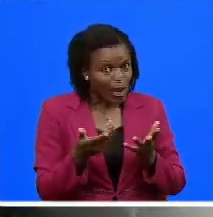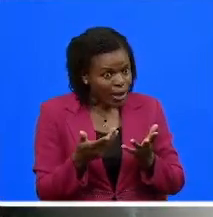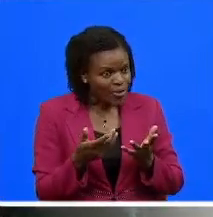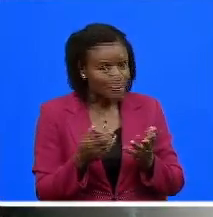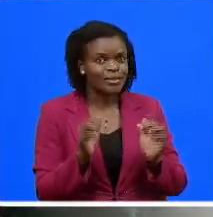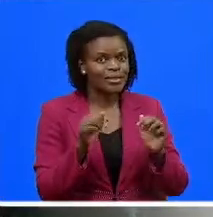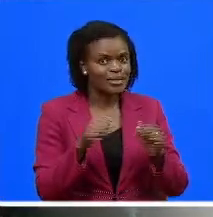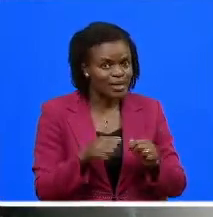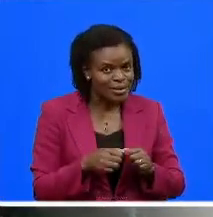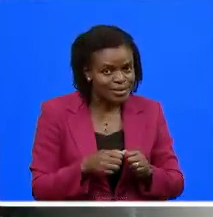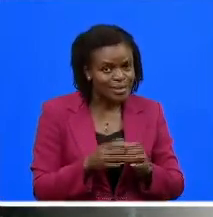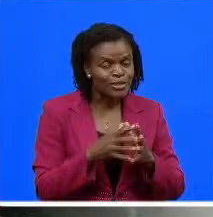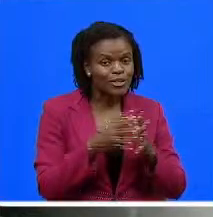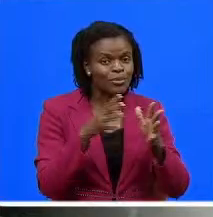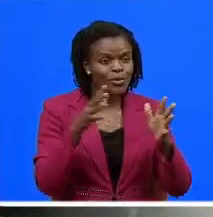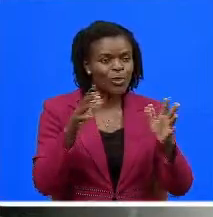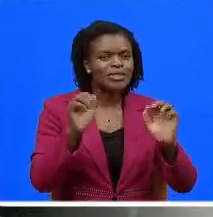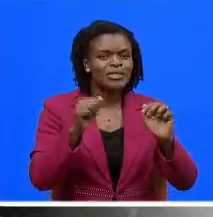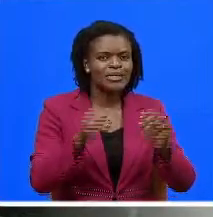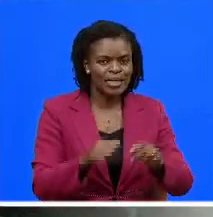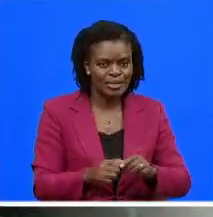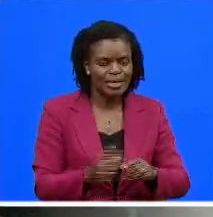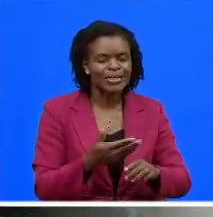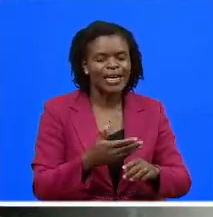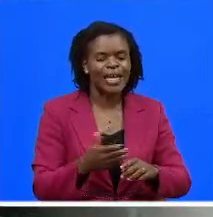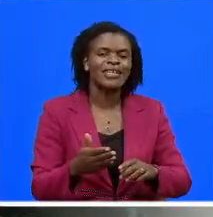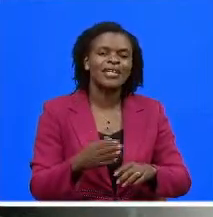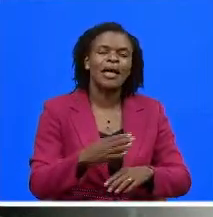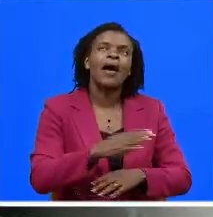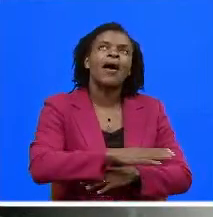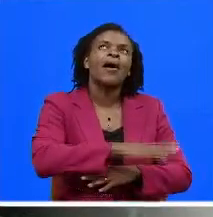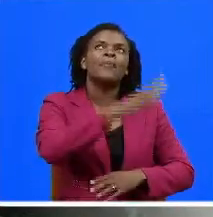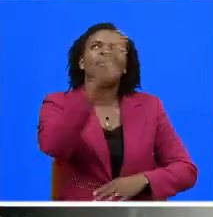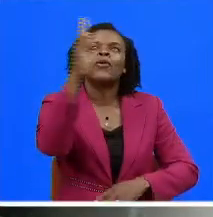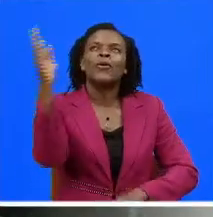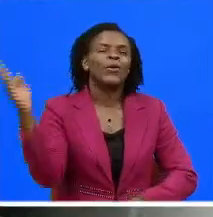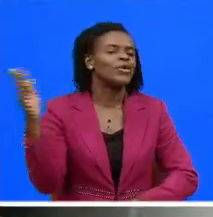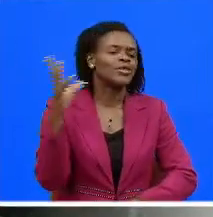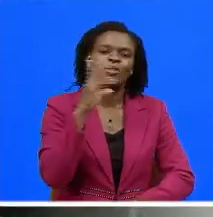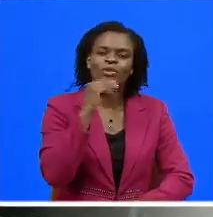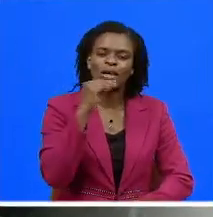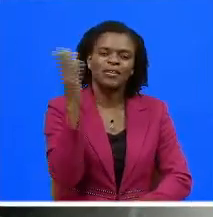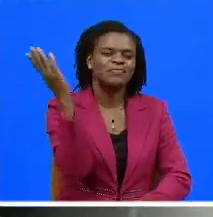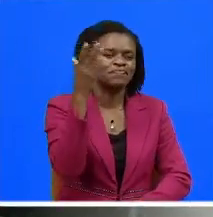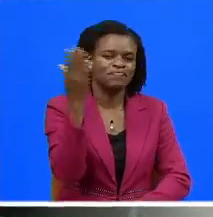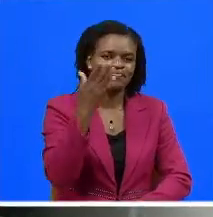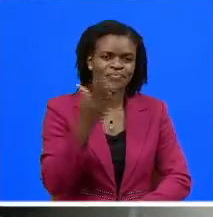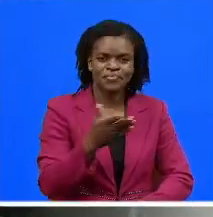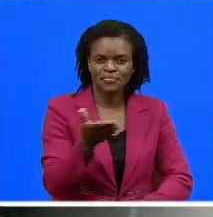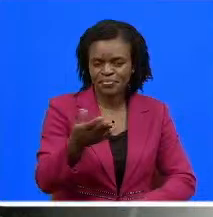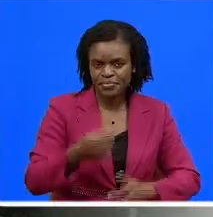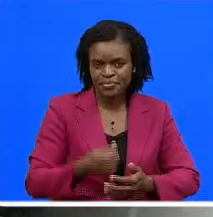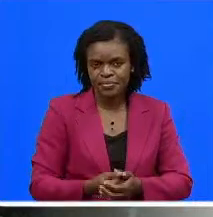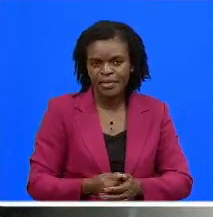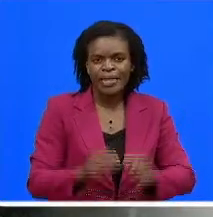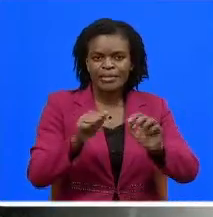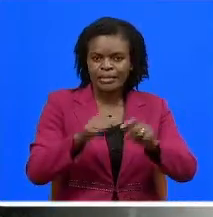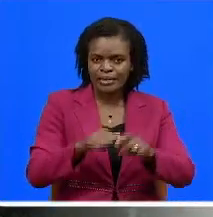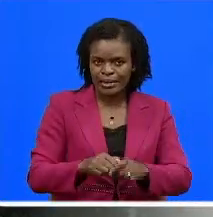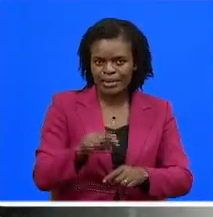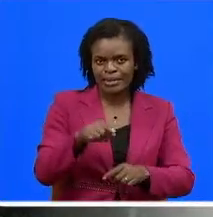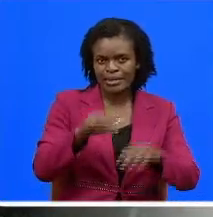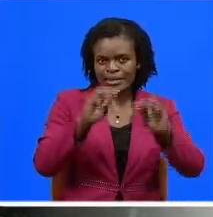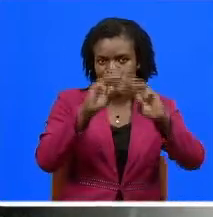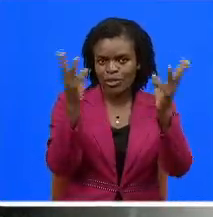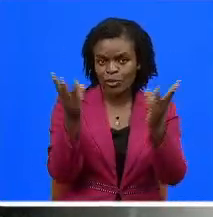That most of the time I could spend the whole morning talking about it. It's very deep. No, because this is just the World Day of Children. Yes.